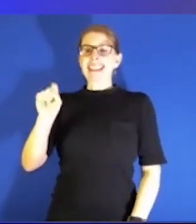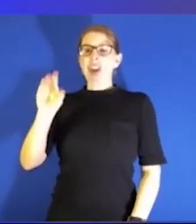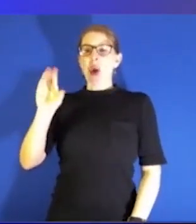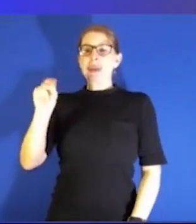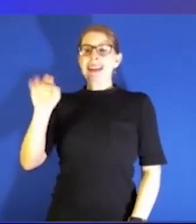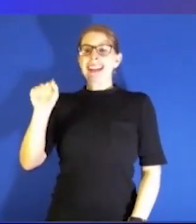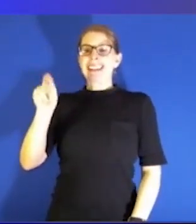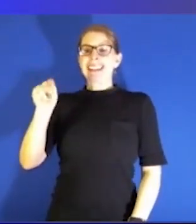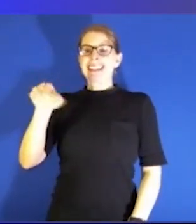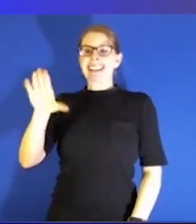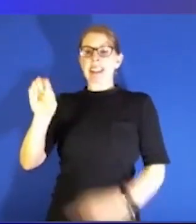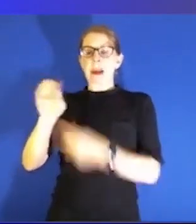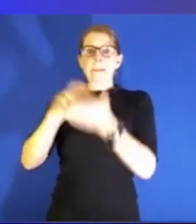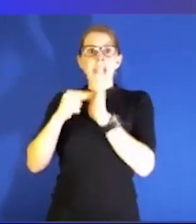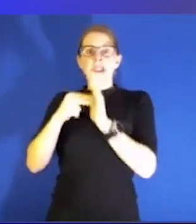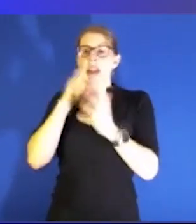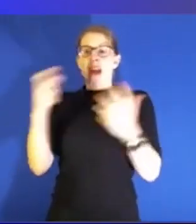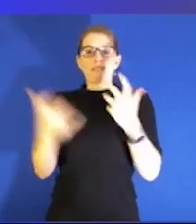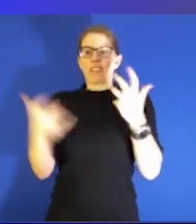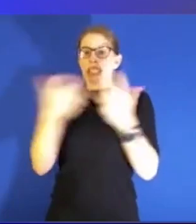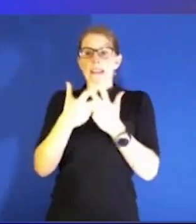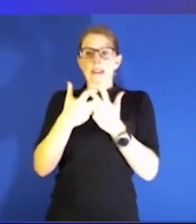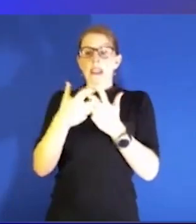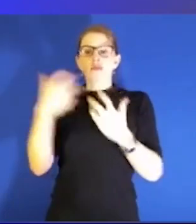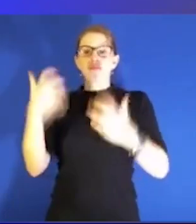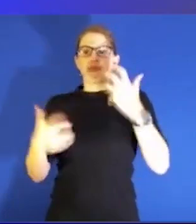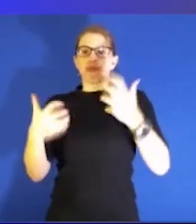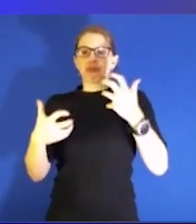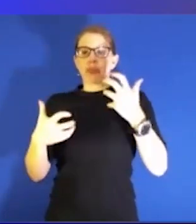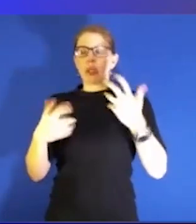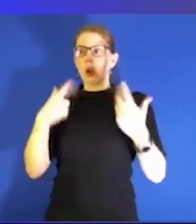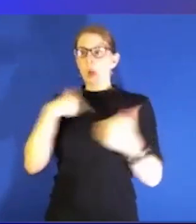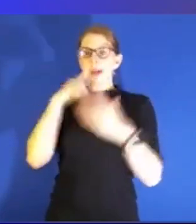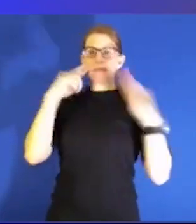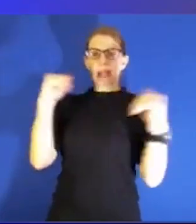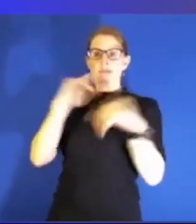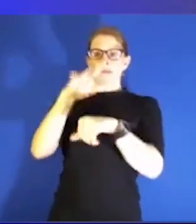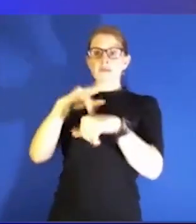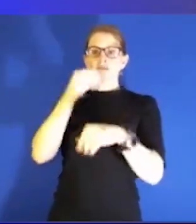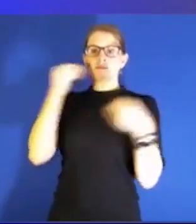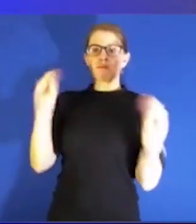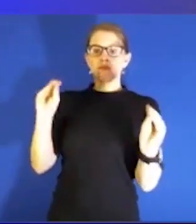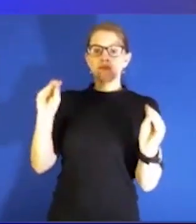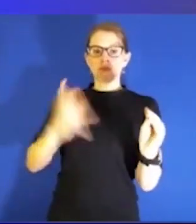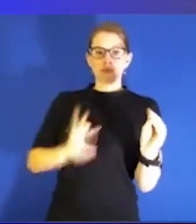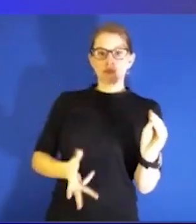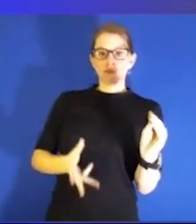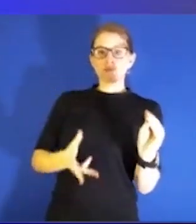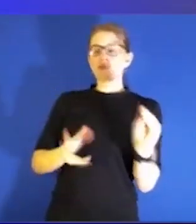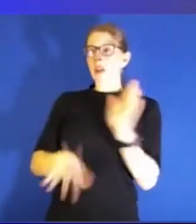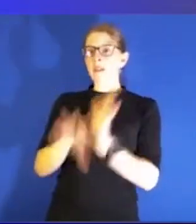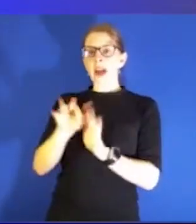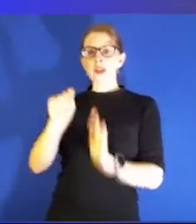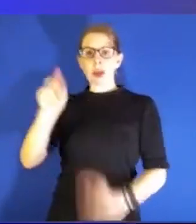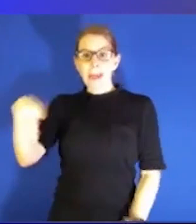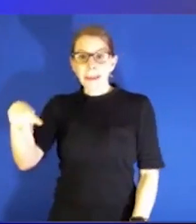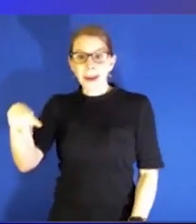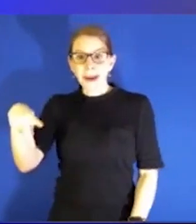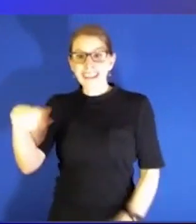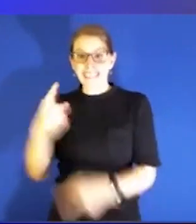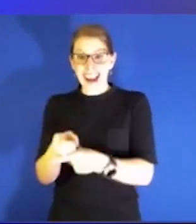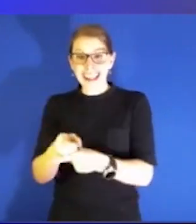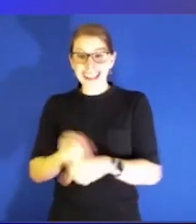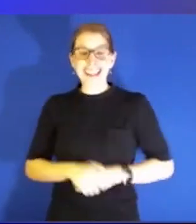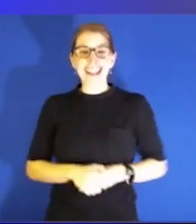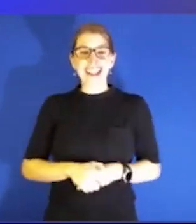of experiencing that right now because we expect to go to the grocery store and be fine. We expect to find our toilet paper, right? Right. And things aren't the